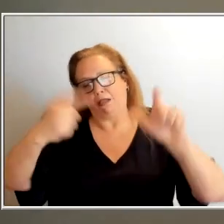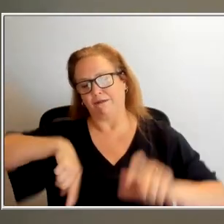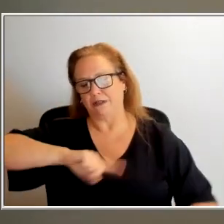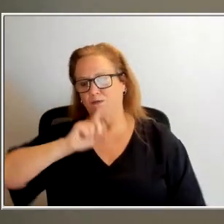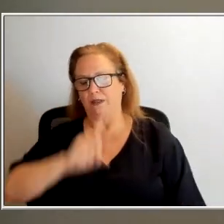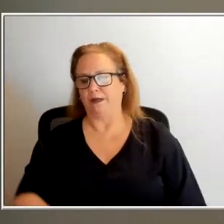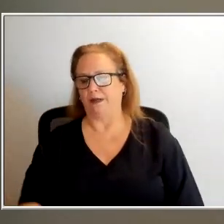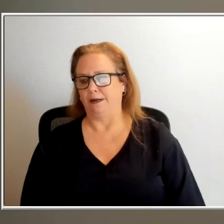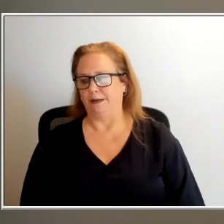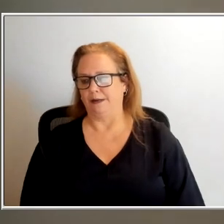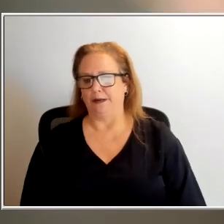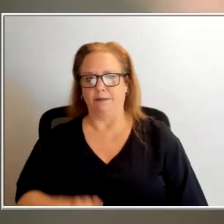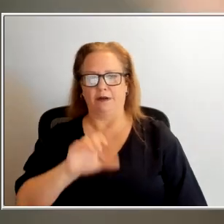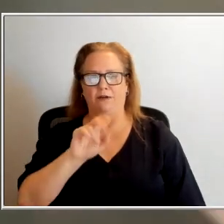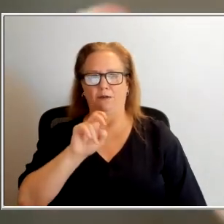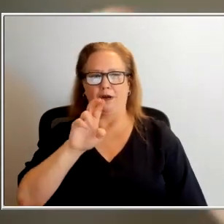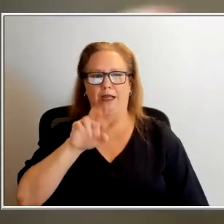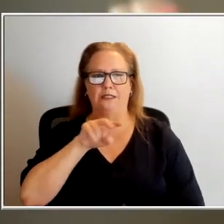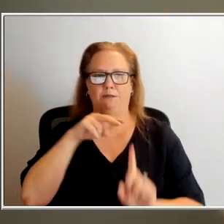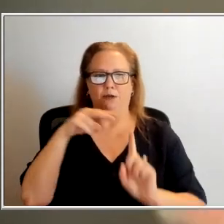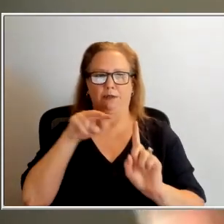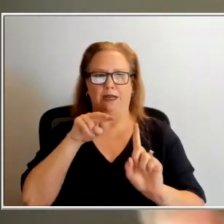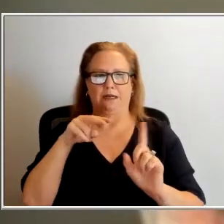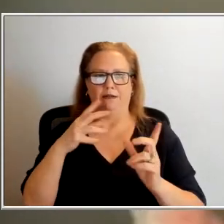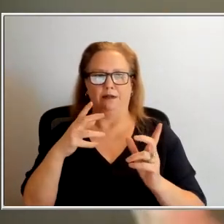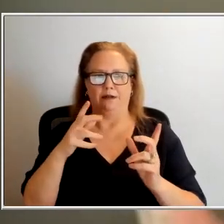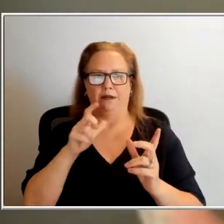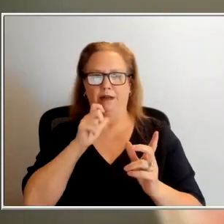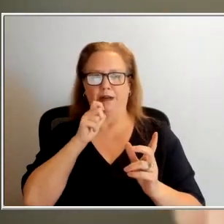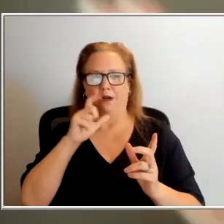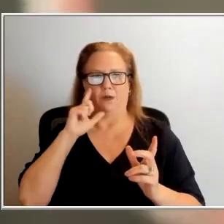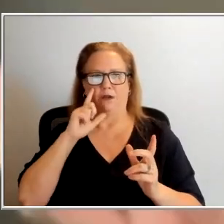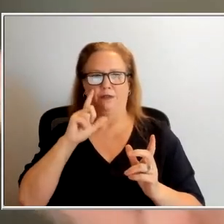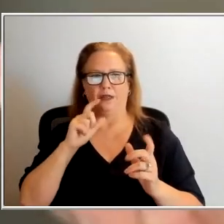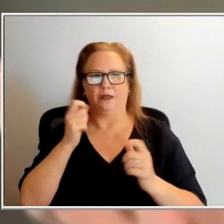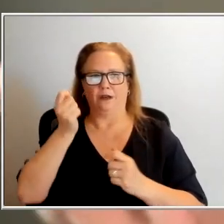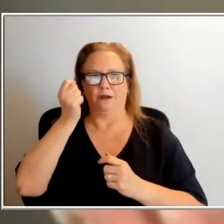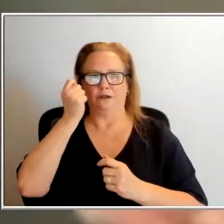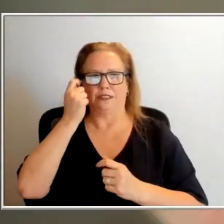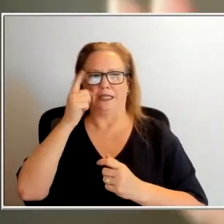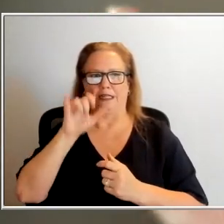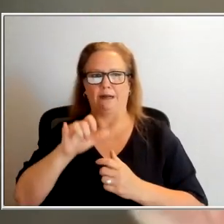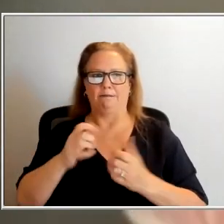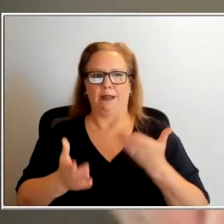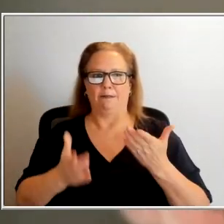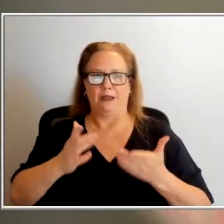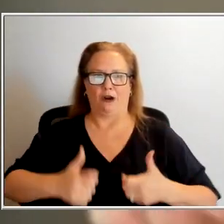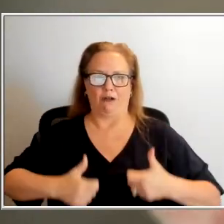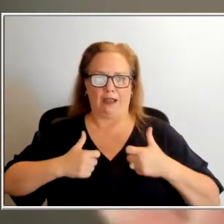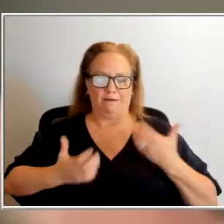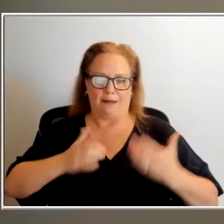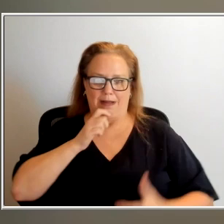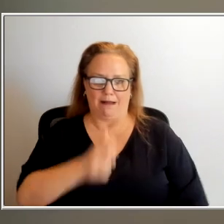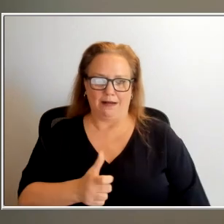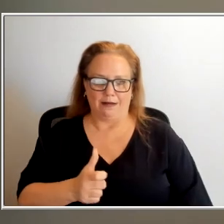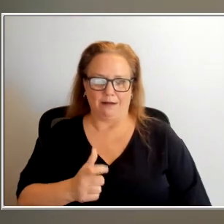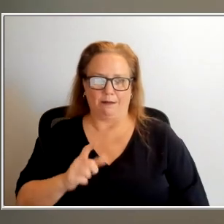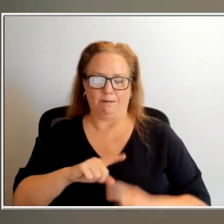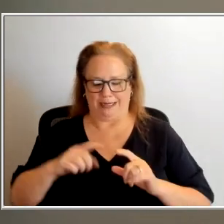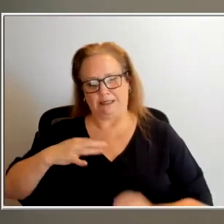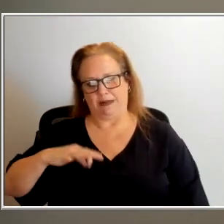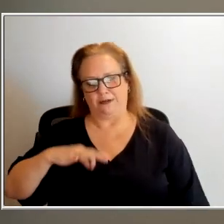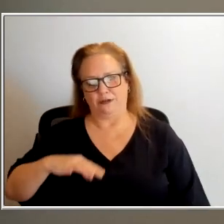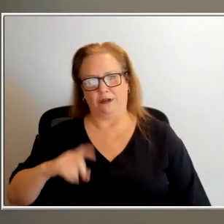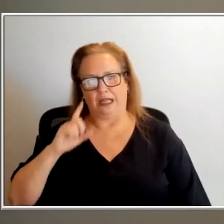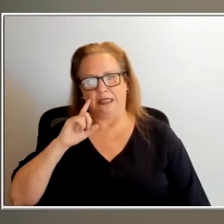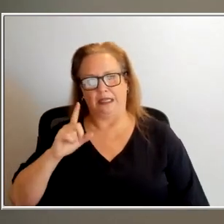you know, as we said, from a cancer perspective, I don't think we really understand that. Maybe we will in my lifetime, maybe we won't, but we know it's beneficial. So I think